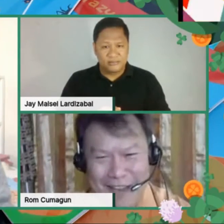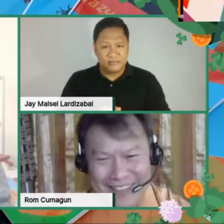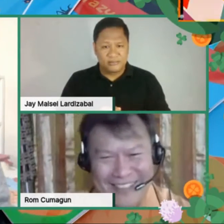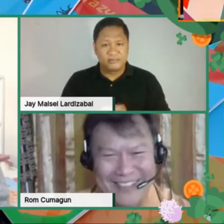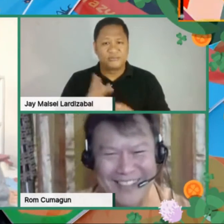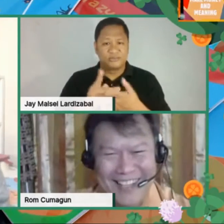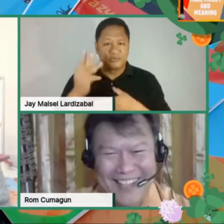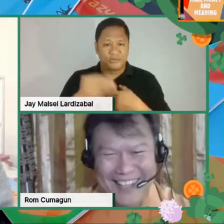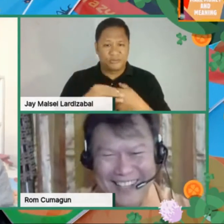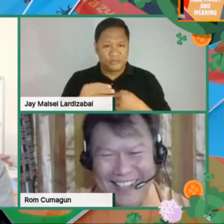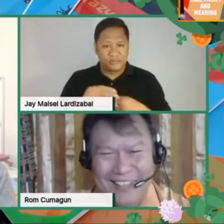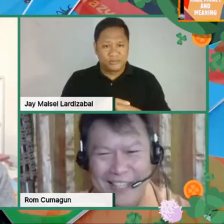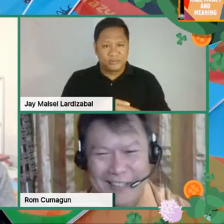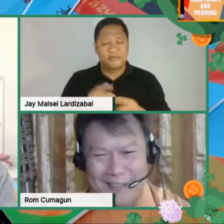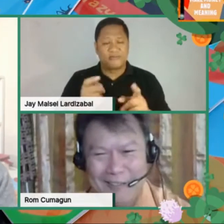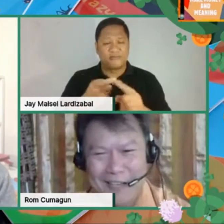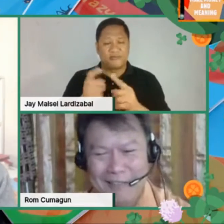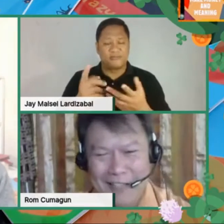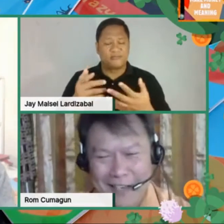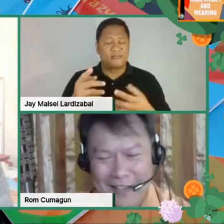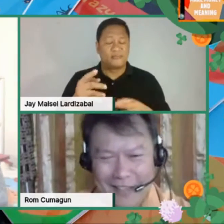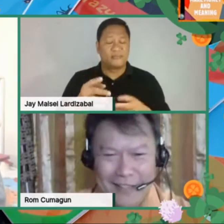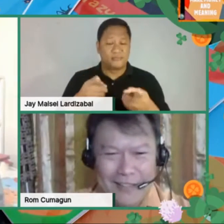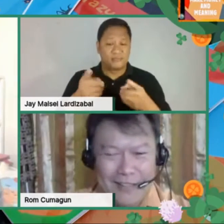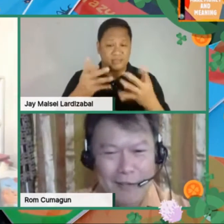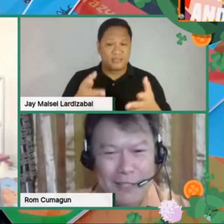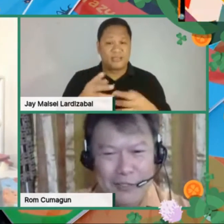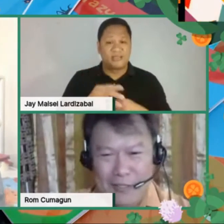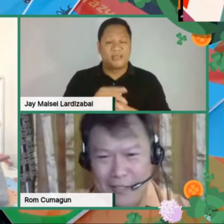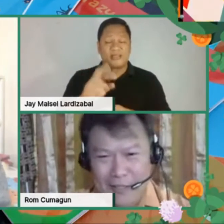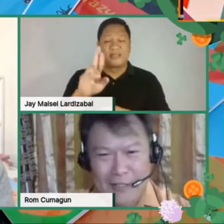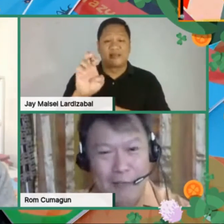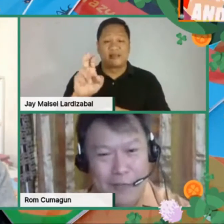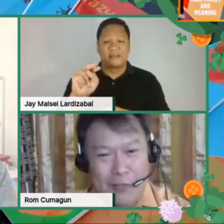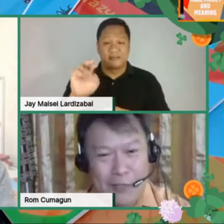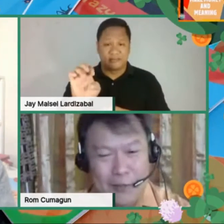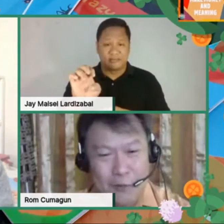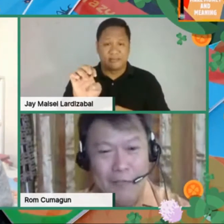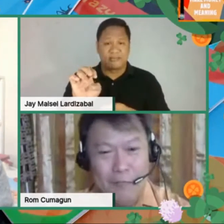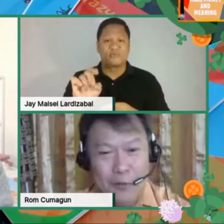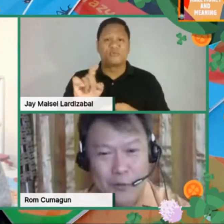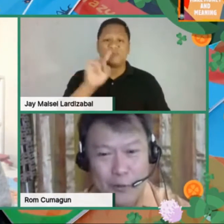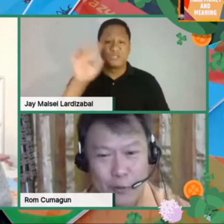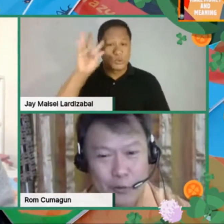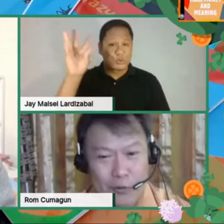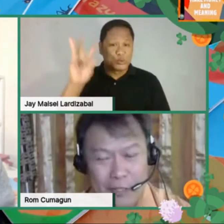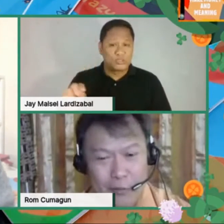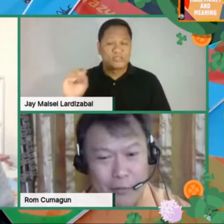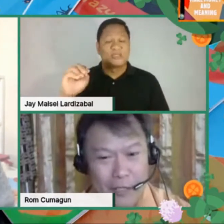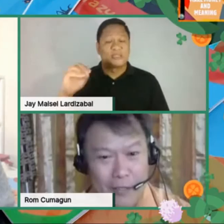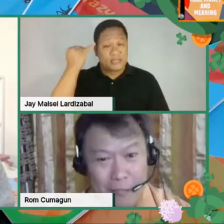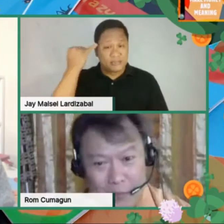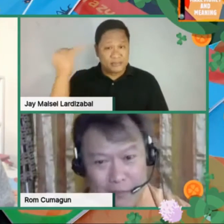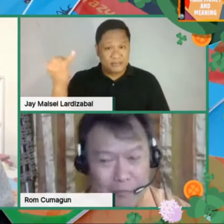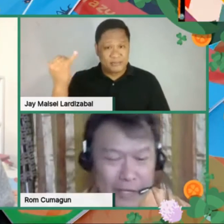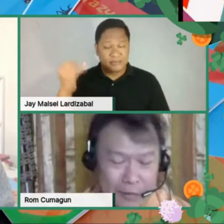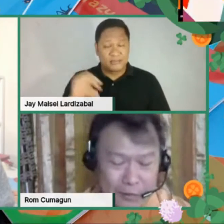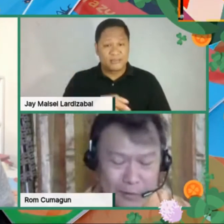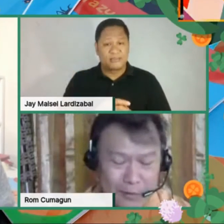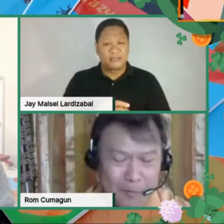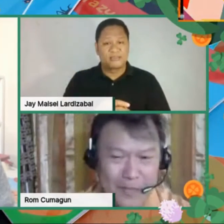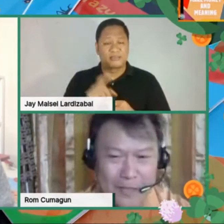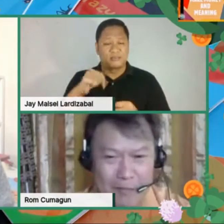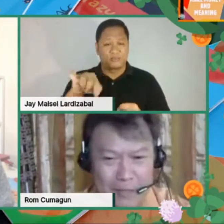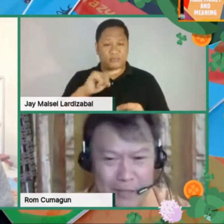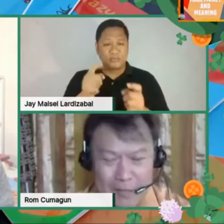Rene, Thank si you, Direk. Kuya Rene. Thank you, Direk Rene. The original Thank you. idea was to have you. you three together may